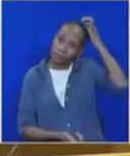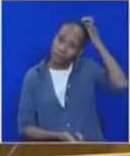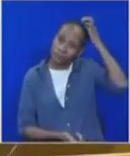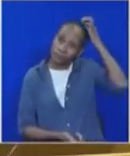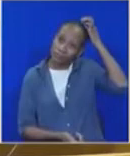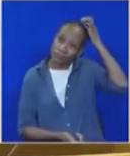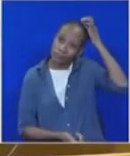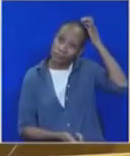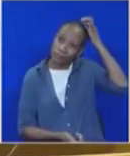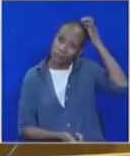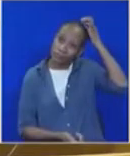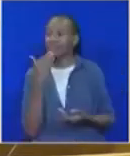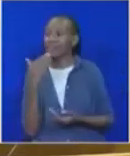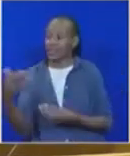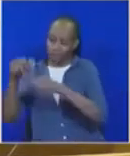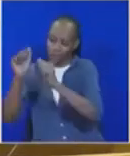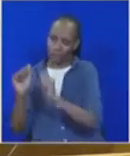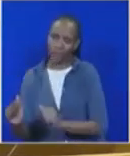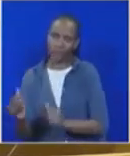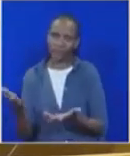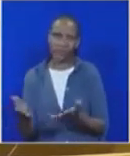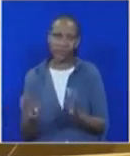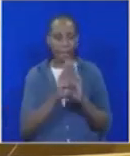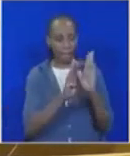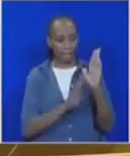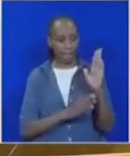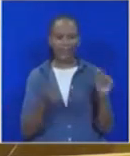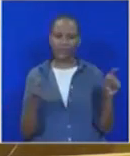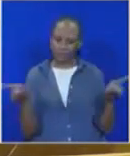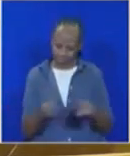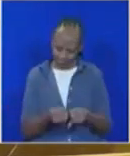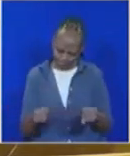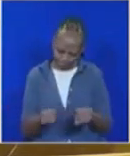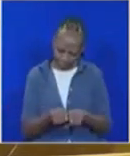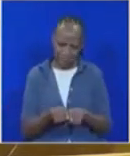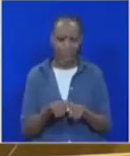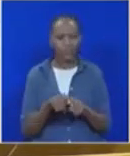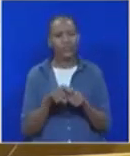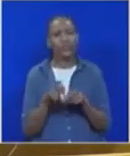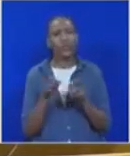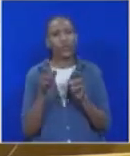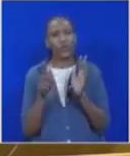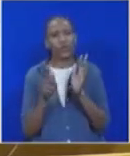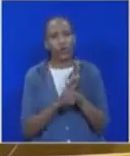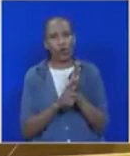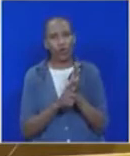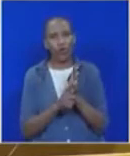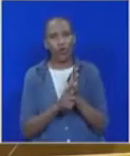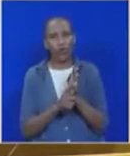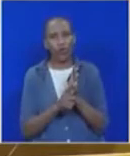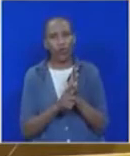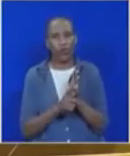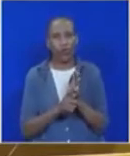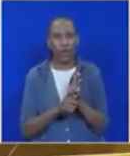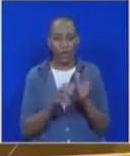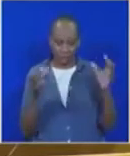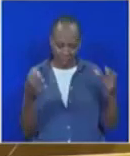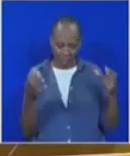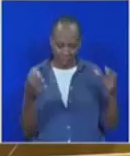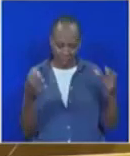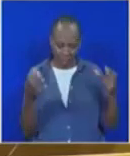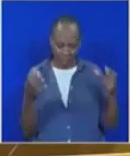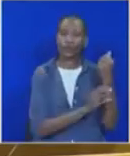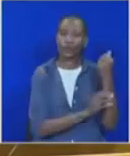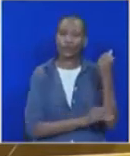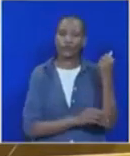woman. The bill before us is precisely that law of general application. It complies with the constitutional requirement that there